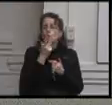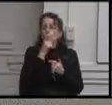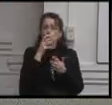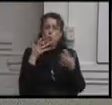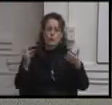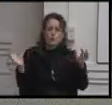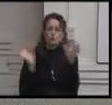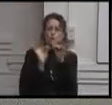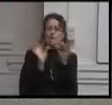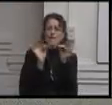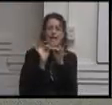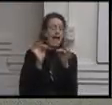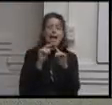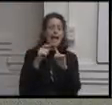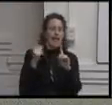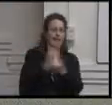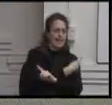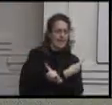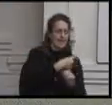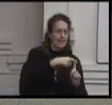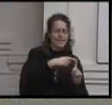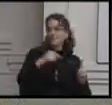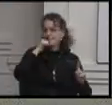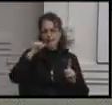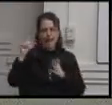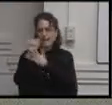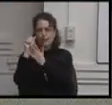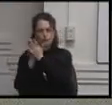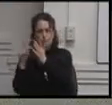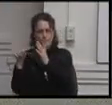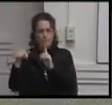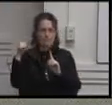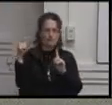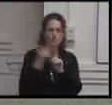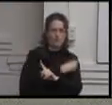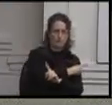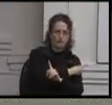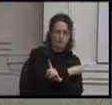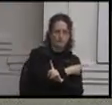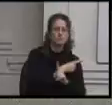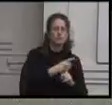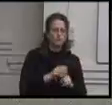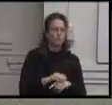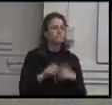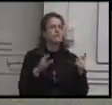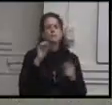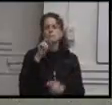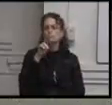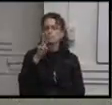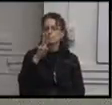comments about something that's not on the agenda to speak to them. Mr. Wilmerding?